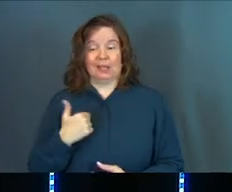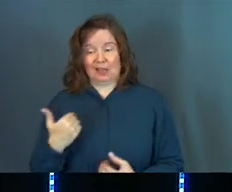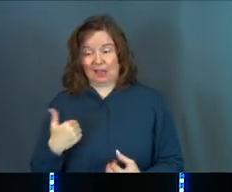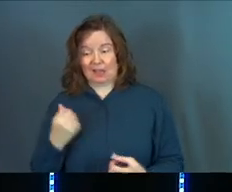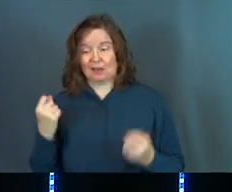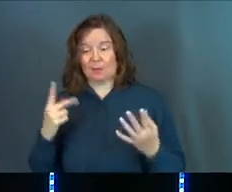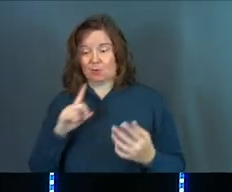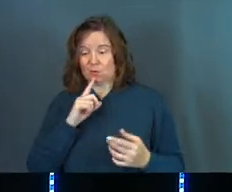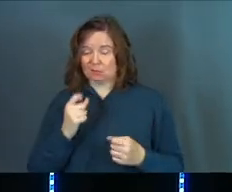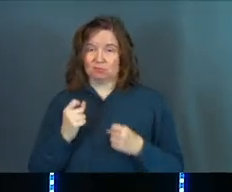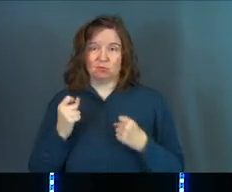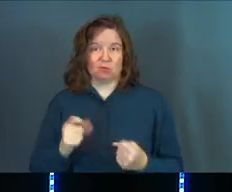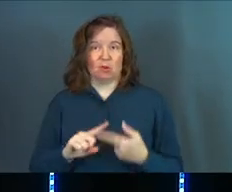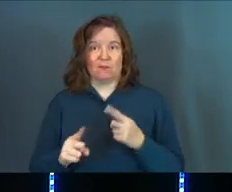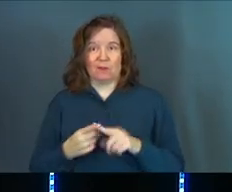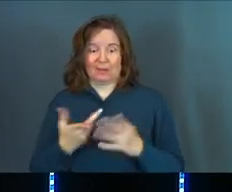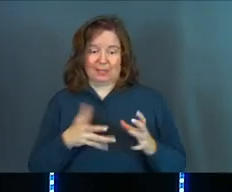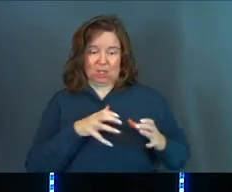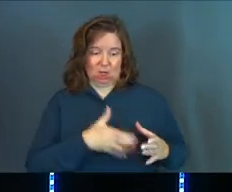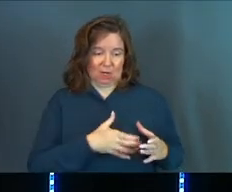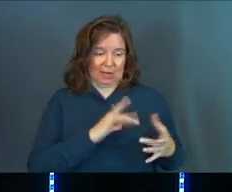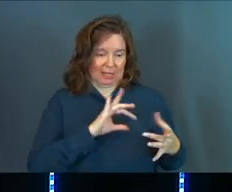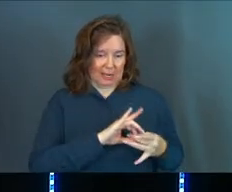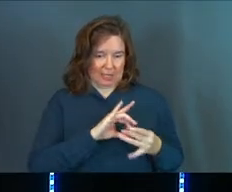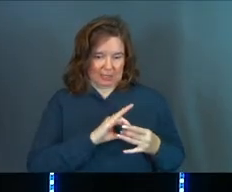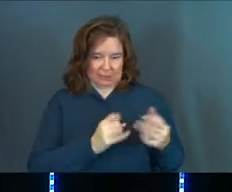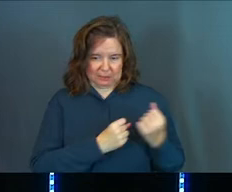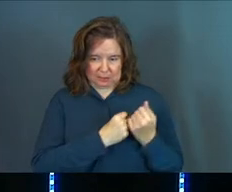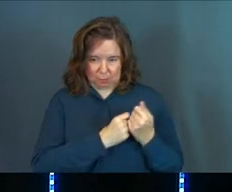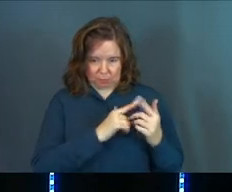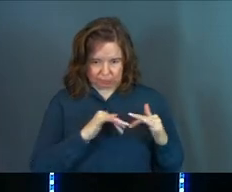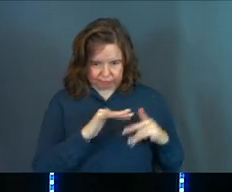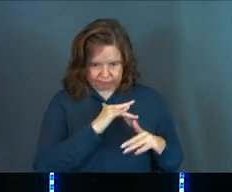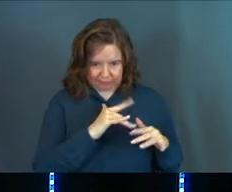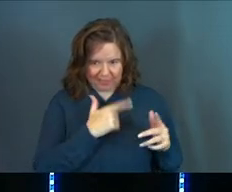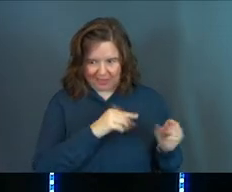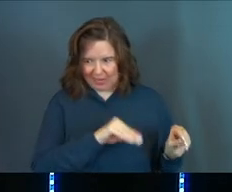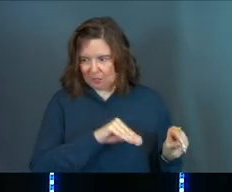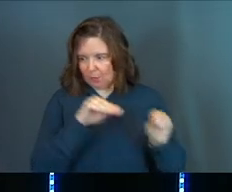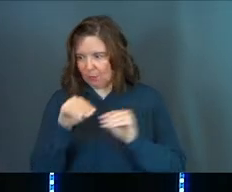I had a bunch of really solid friendships over here, and I had connection, I had support system, and